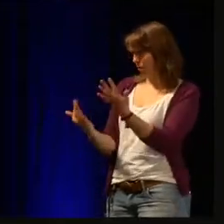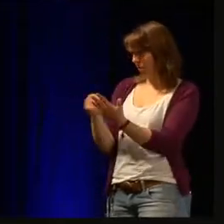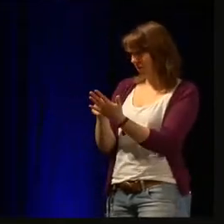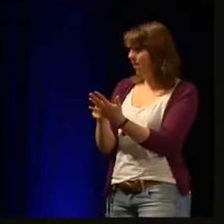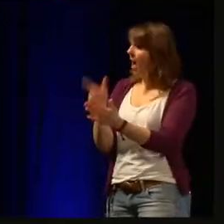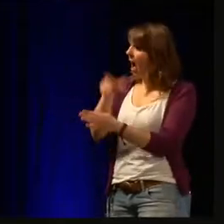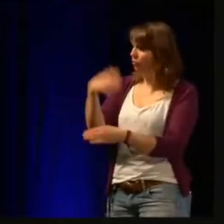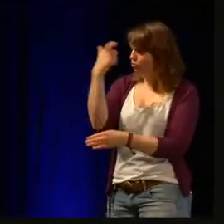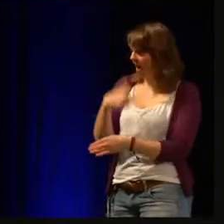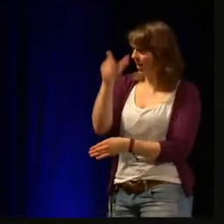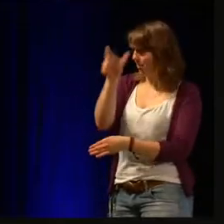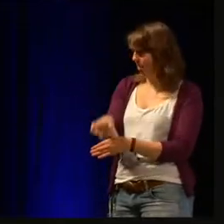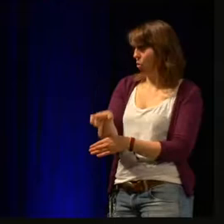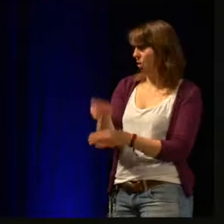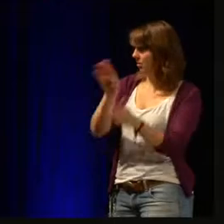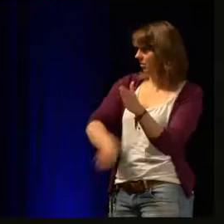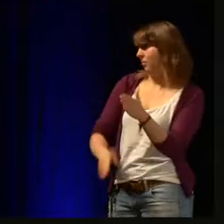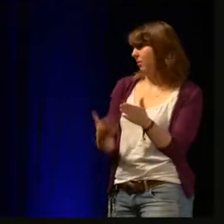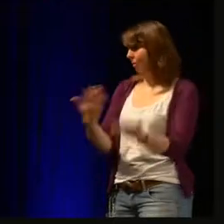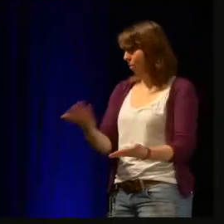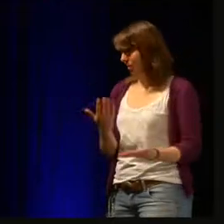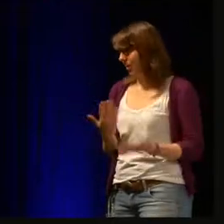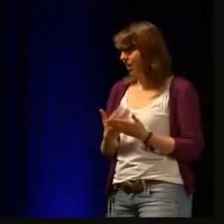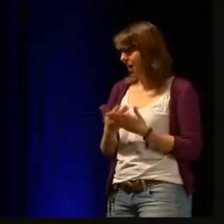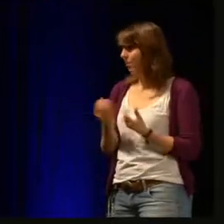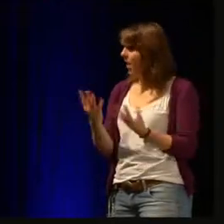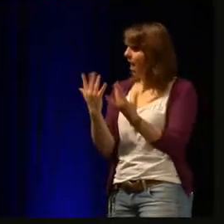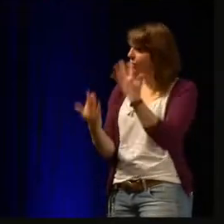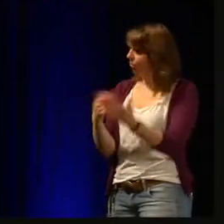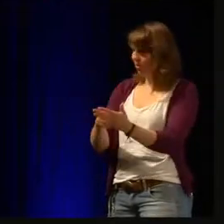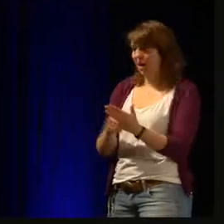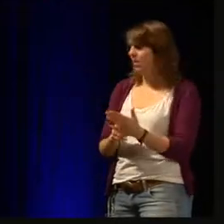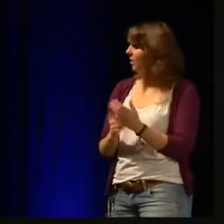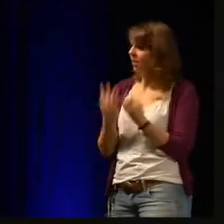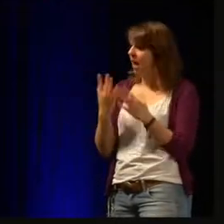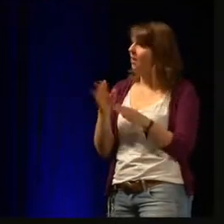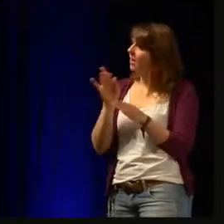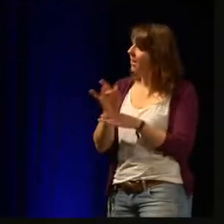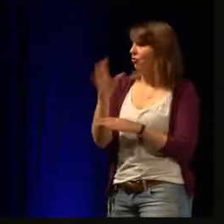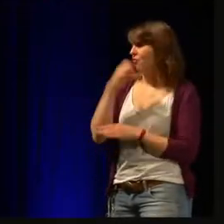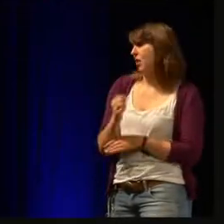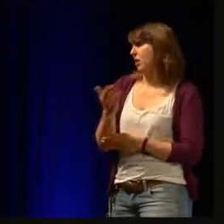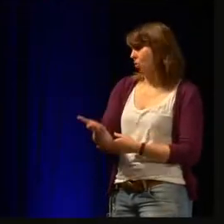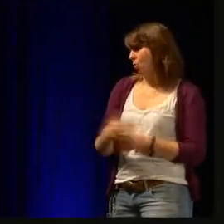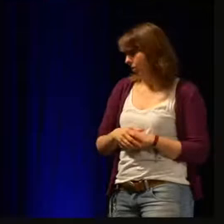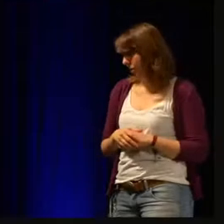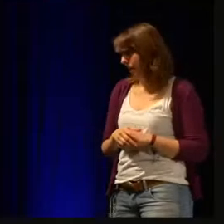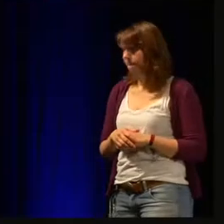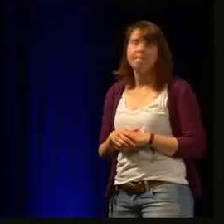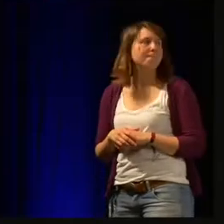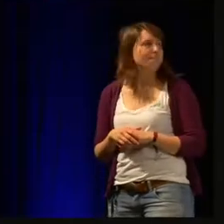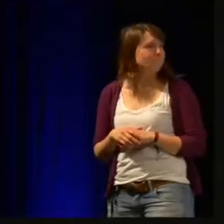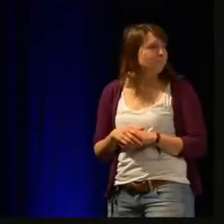committed a new crime after being released, and the woman to the right didn't. So in this case, the prediction was